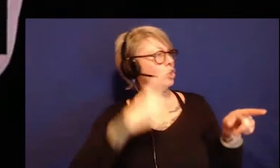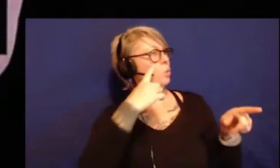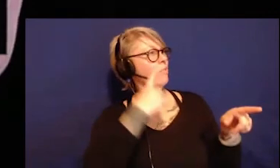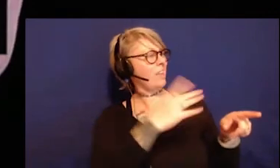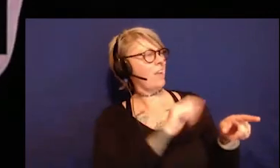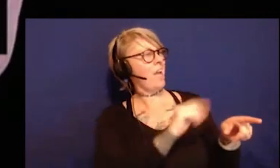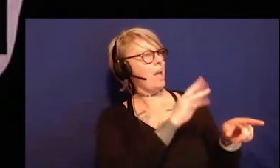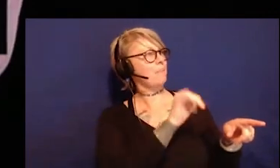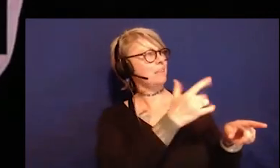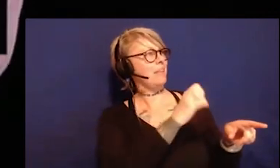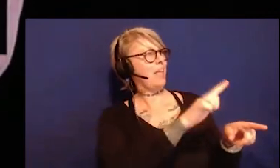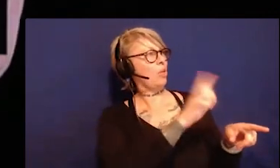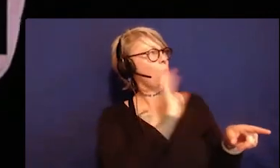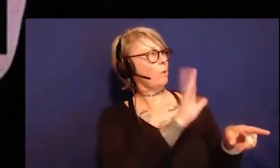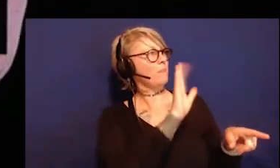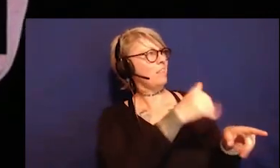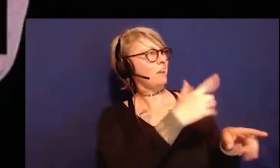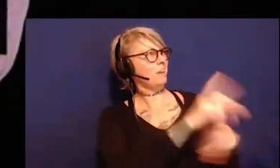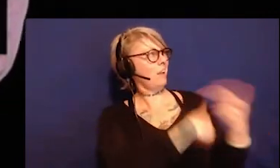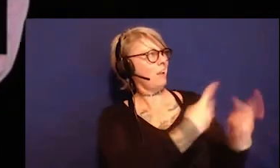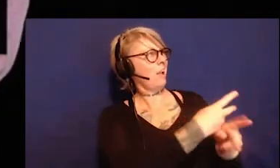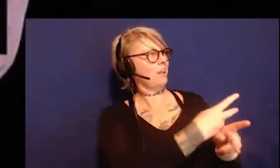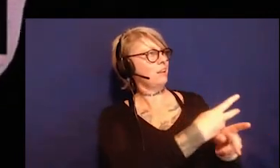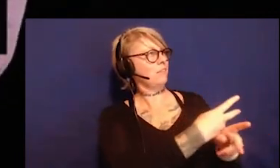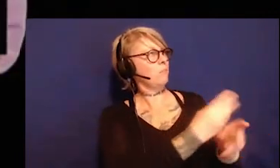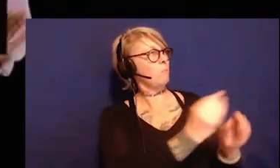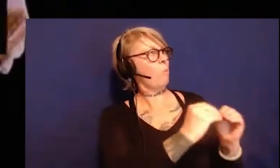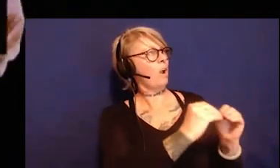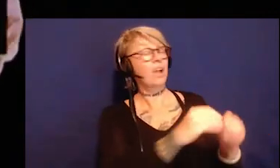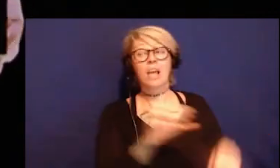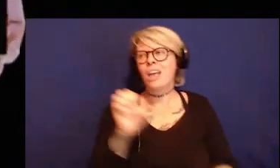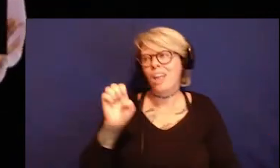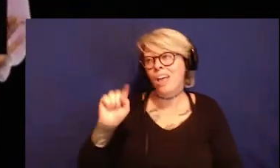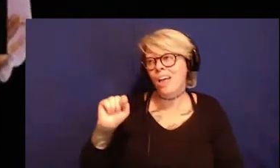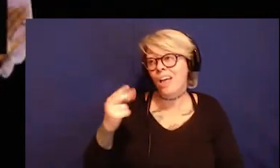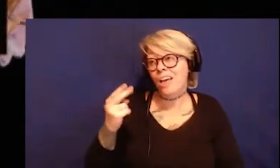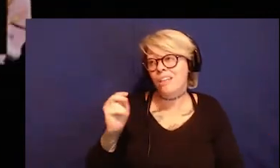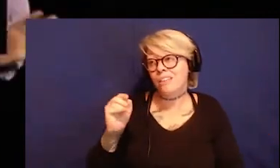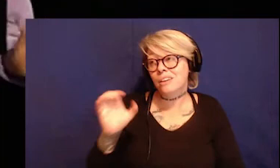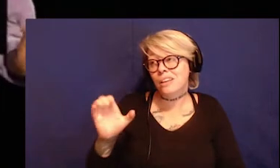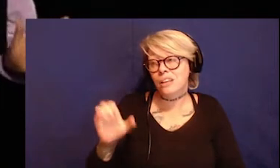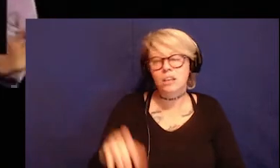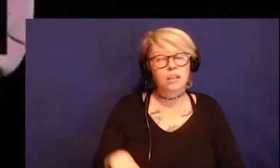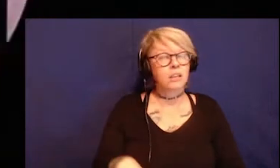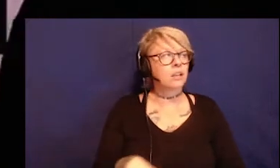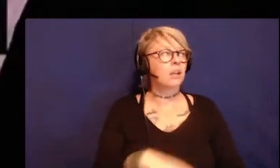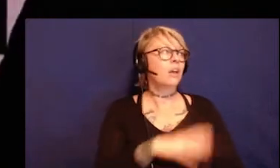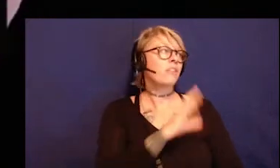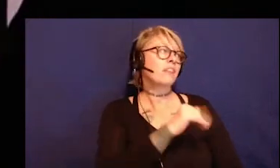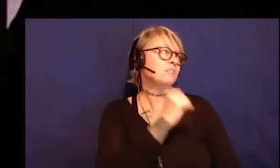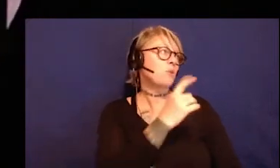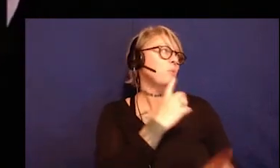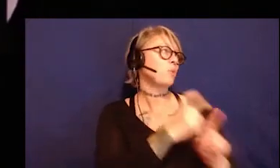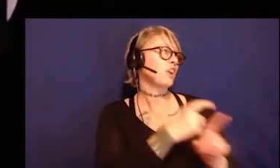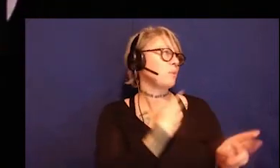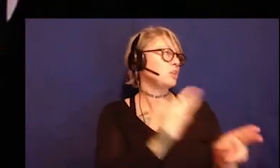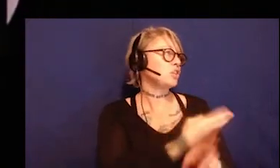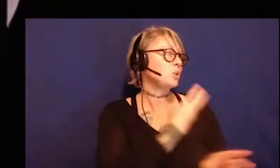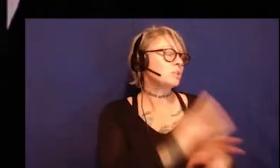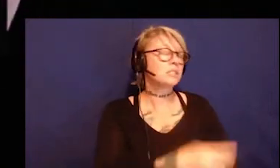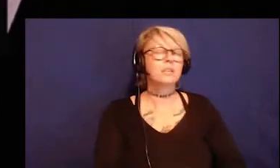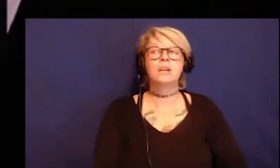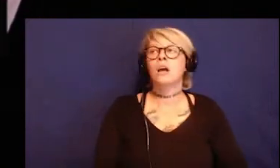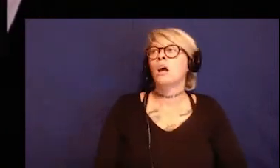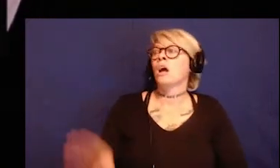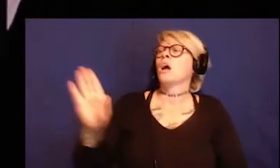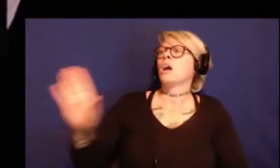the word I'd use, but yes. Well, I don't feel like giving you a crash course in colonialism, but yes,